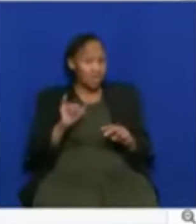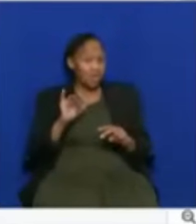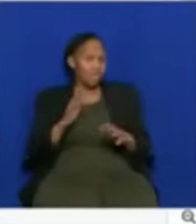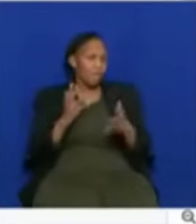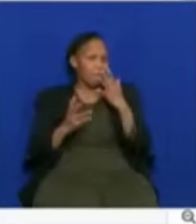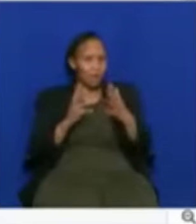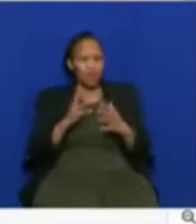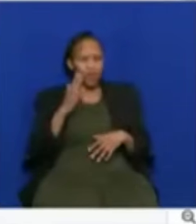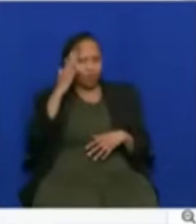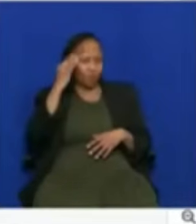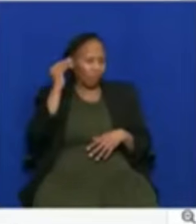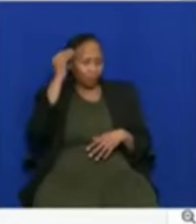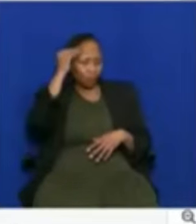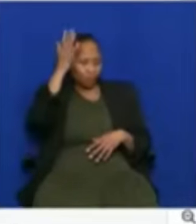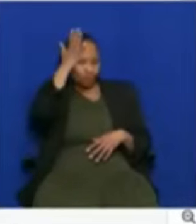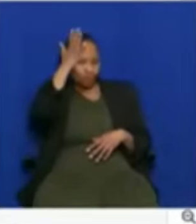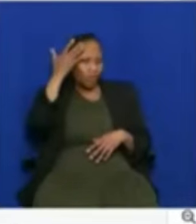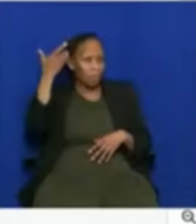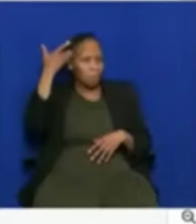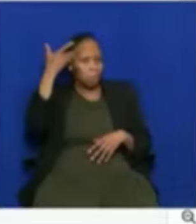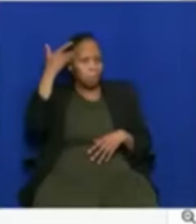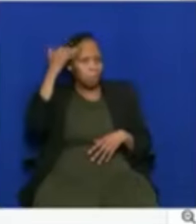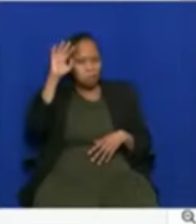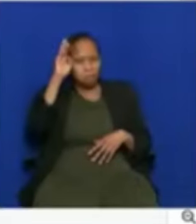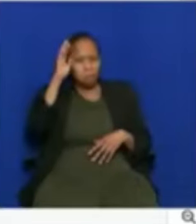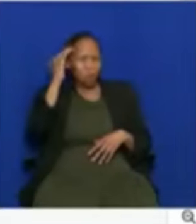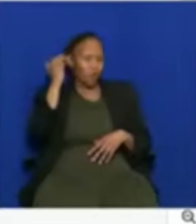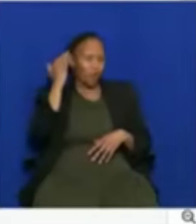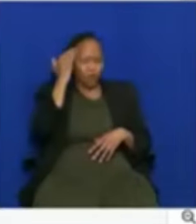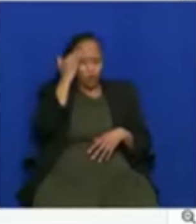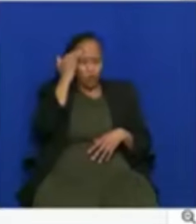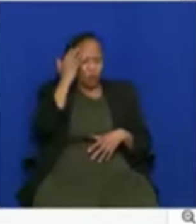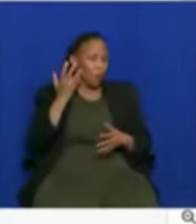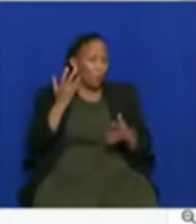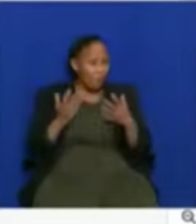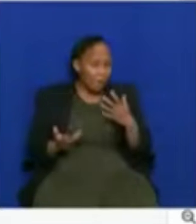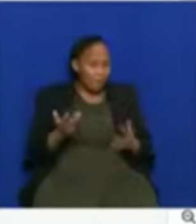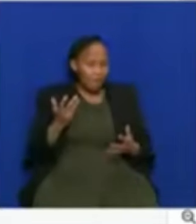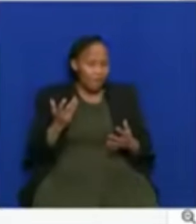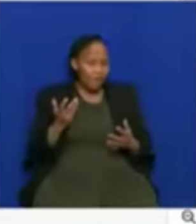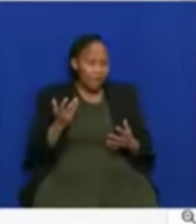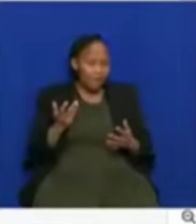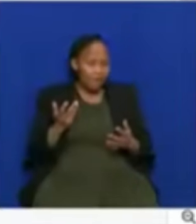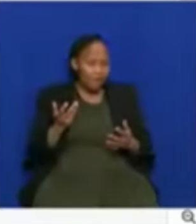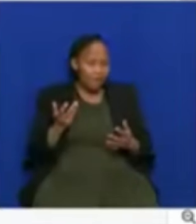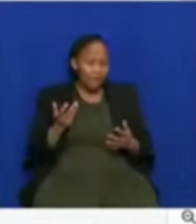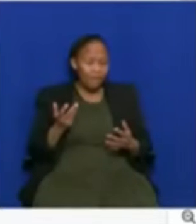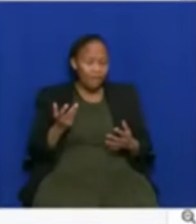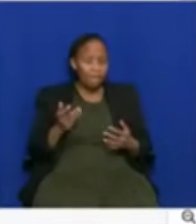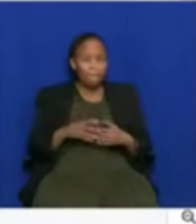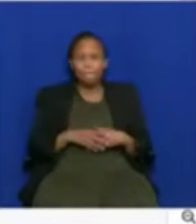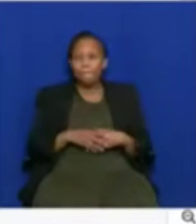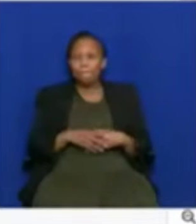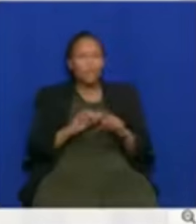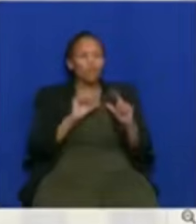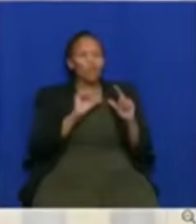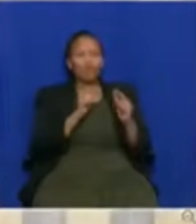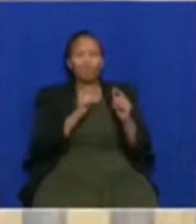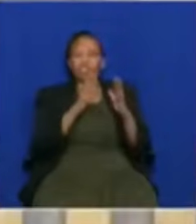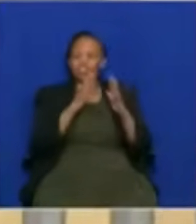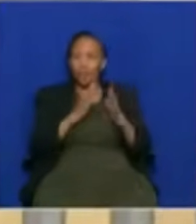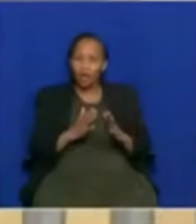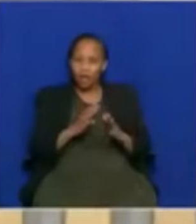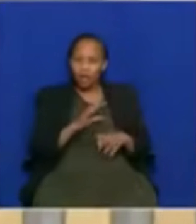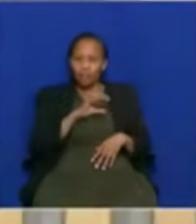That's what you would do, I presume. Commissioner, Chair, Commissioner, Council,